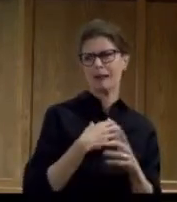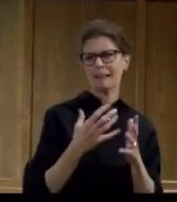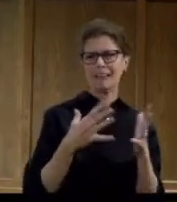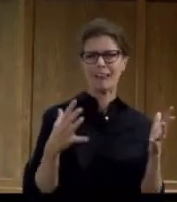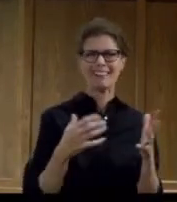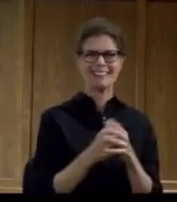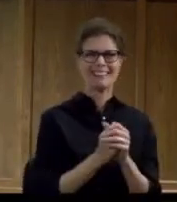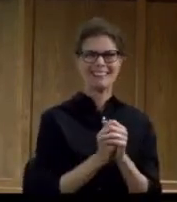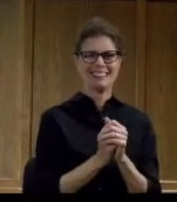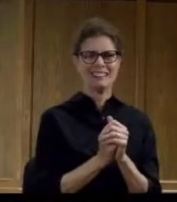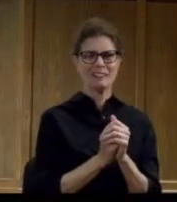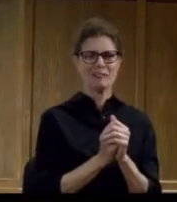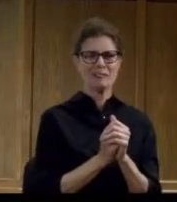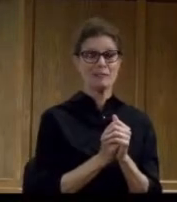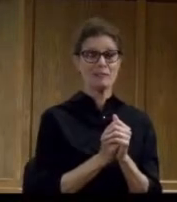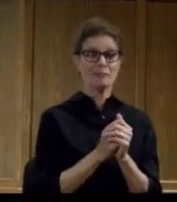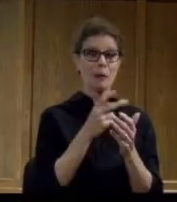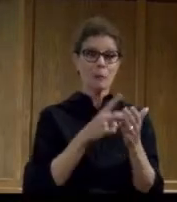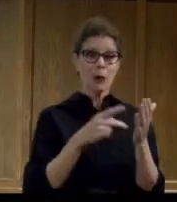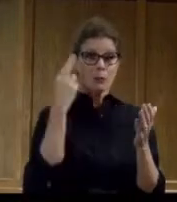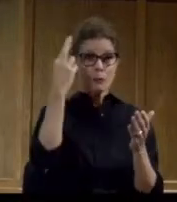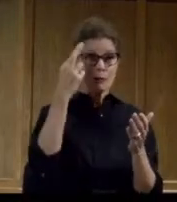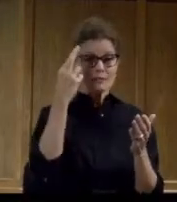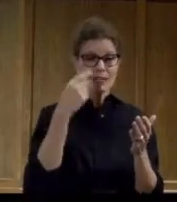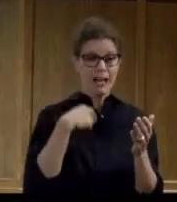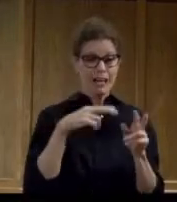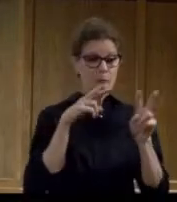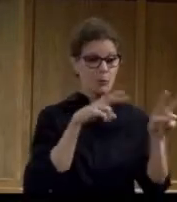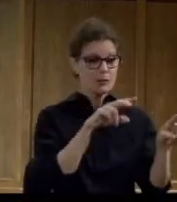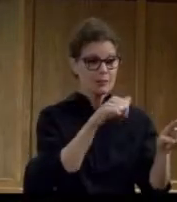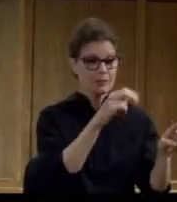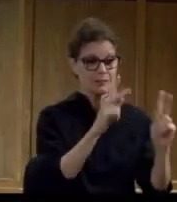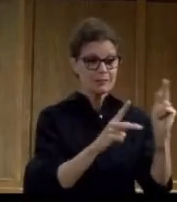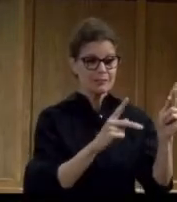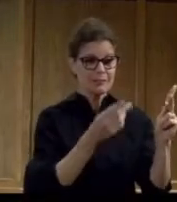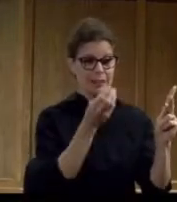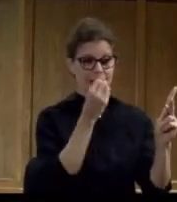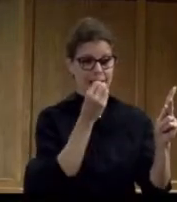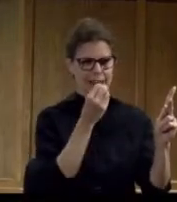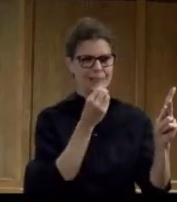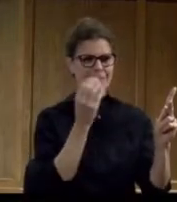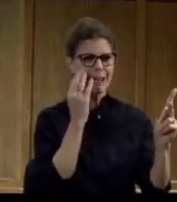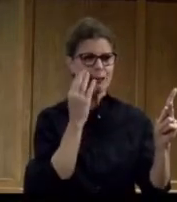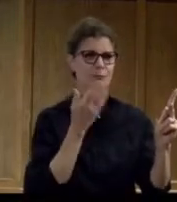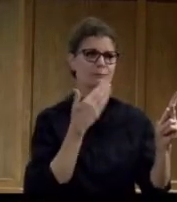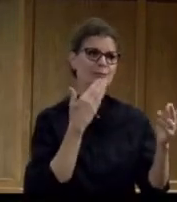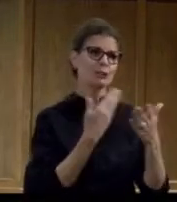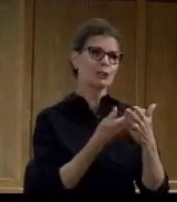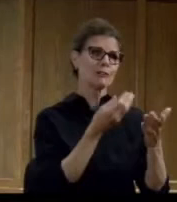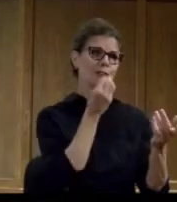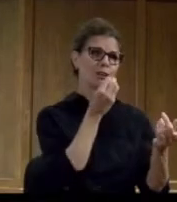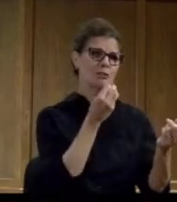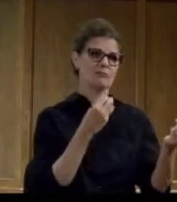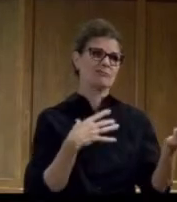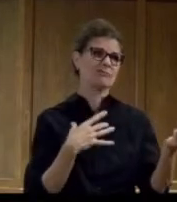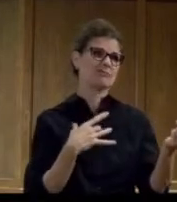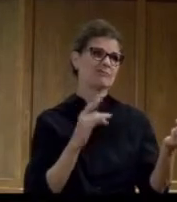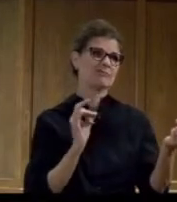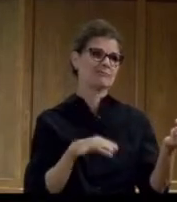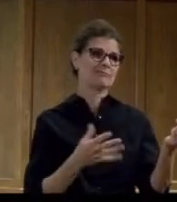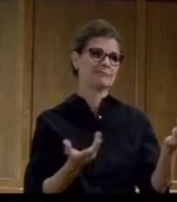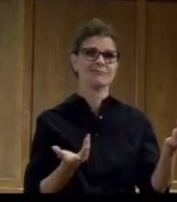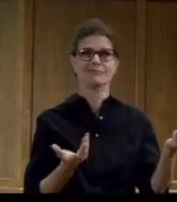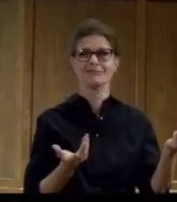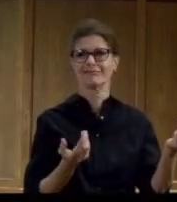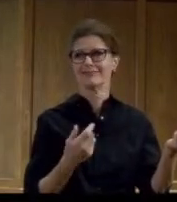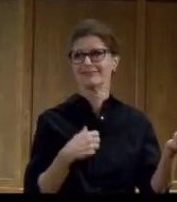And part of the reason I wasn't happy is I kept watching other people eat food that I knew I liked, but my brain was just not enjoying. And I